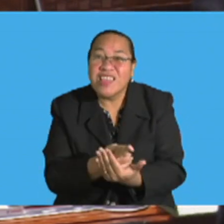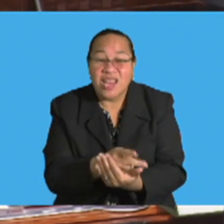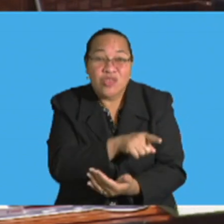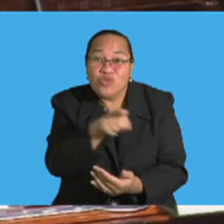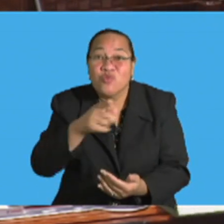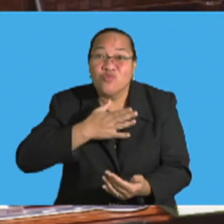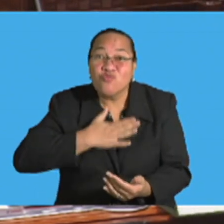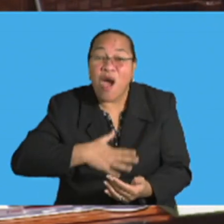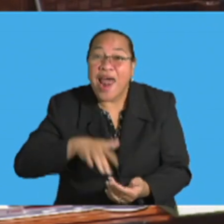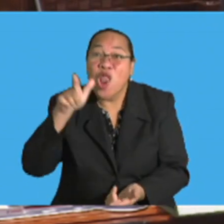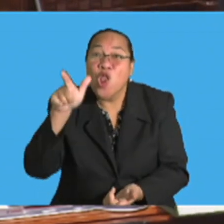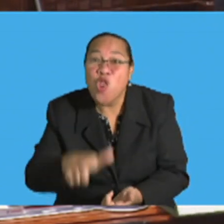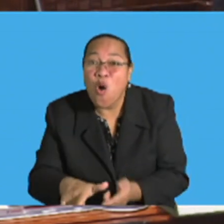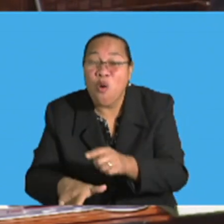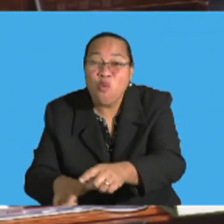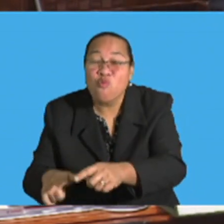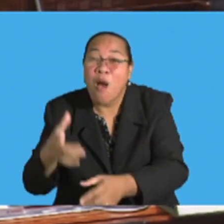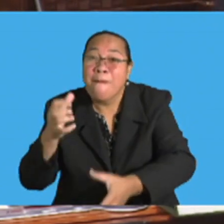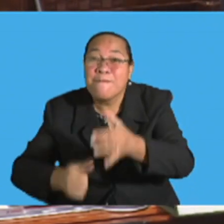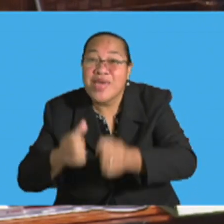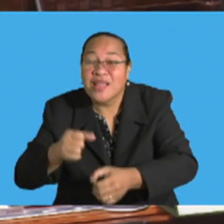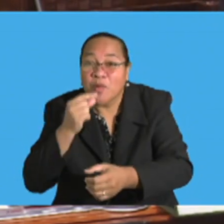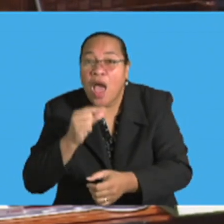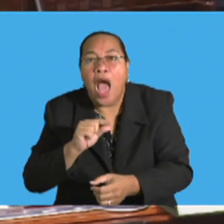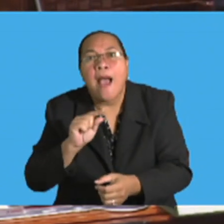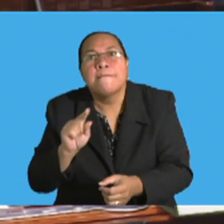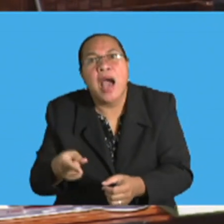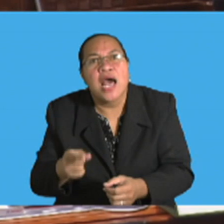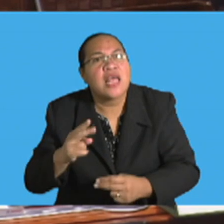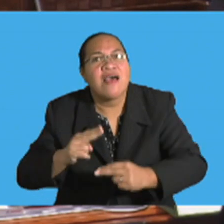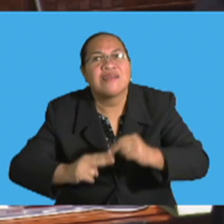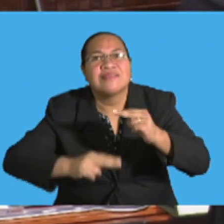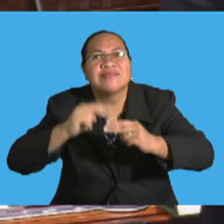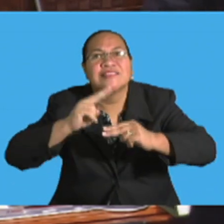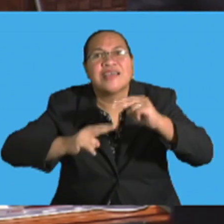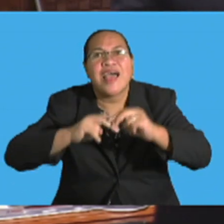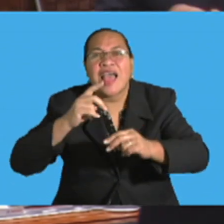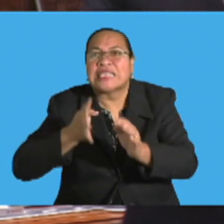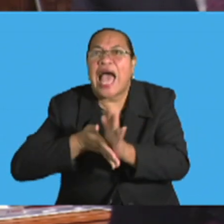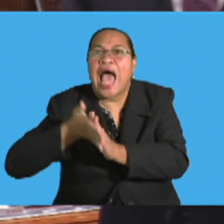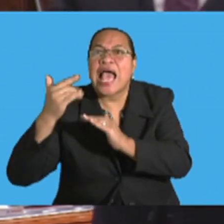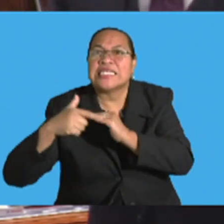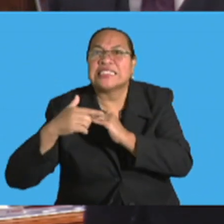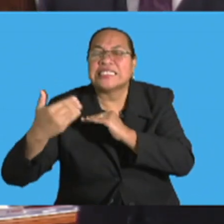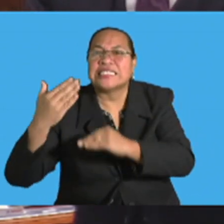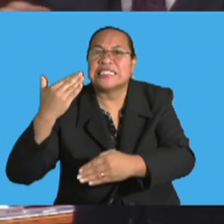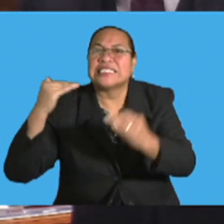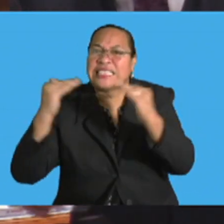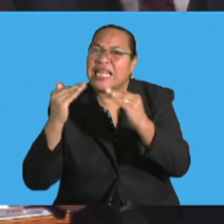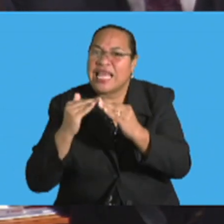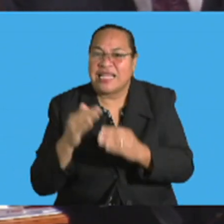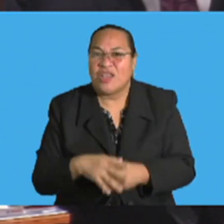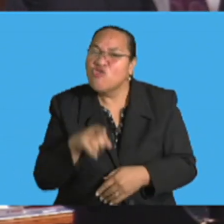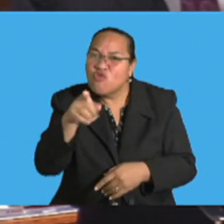at the airport, but you want 21st century facilities at the airport. You want 21st century facilities in all of